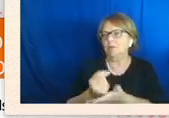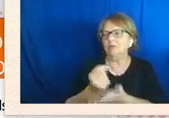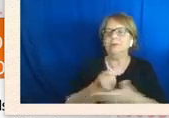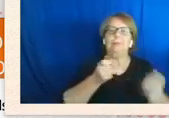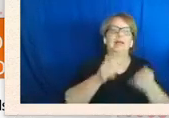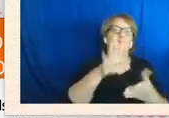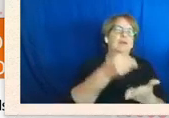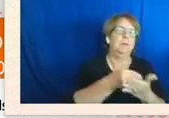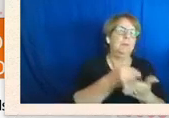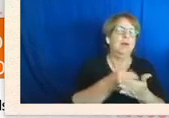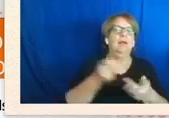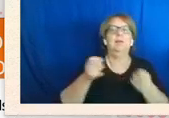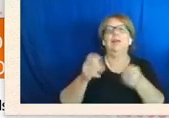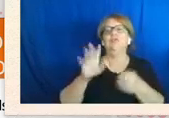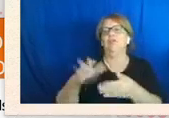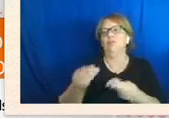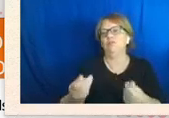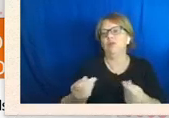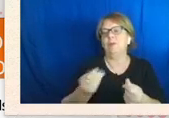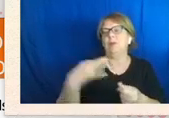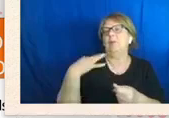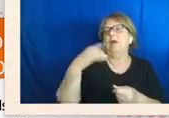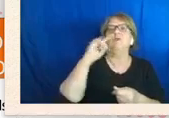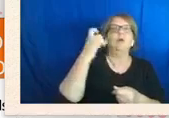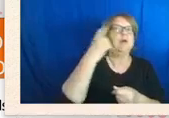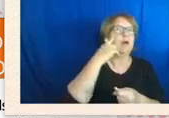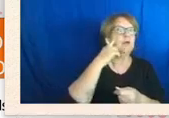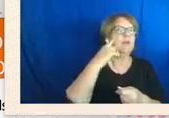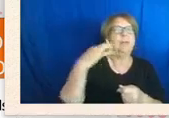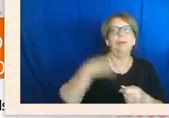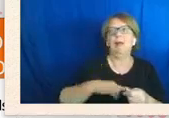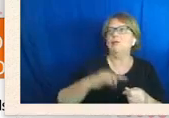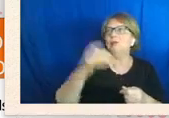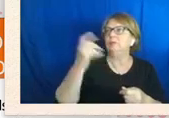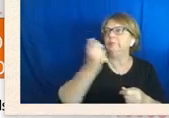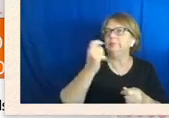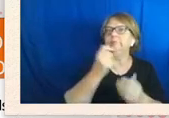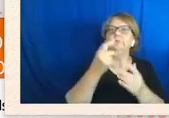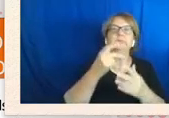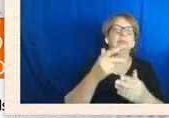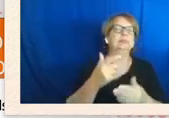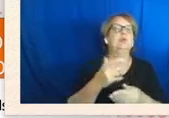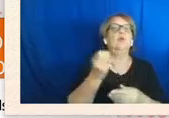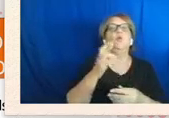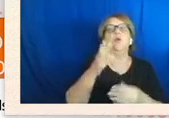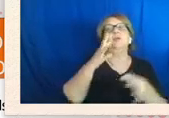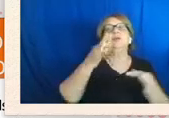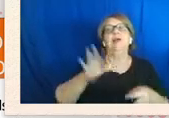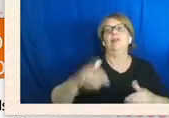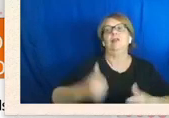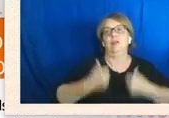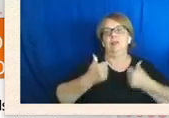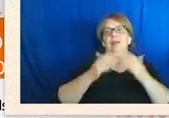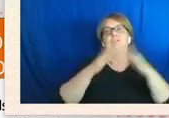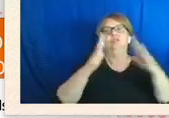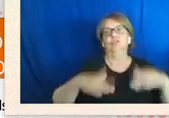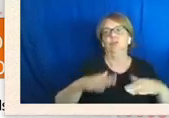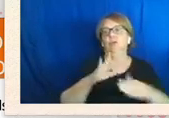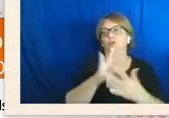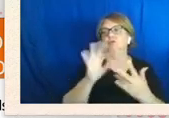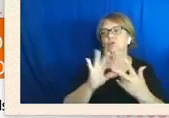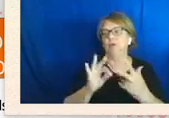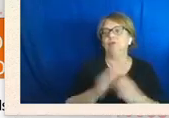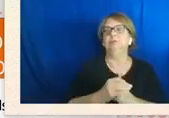applying for governmental benefits or entitlement, or deciding on residential choices. So Florida law requires that guardians and